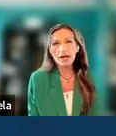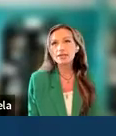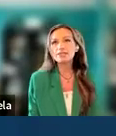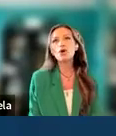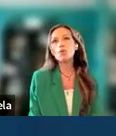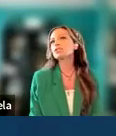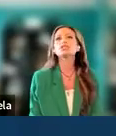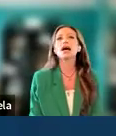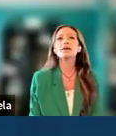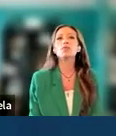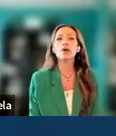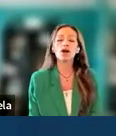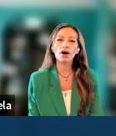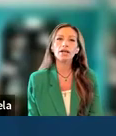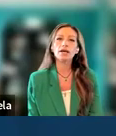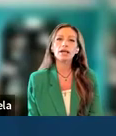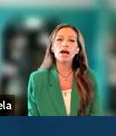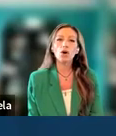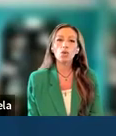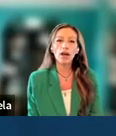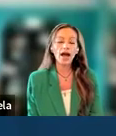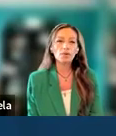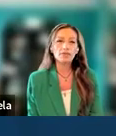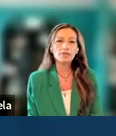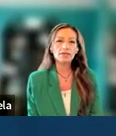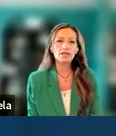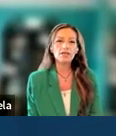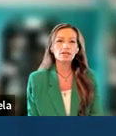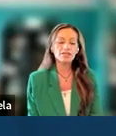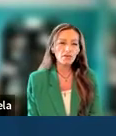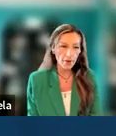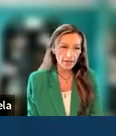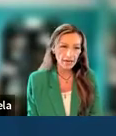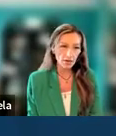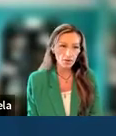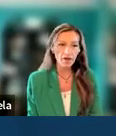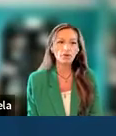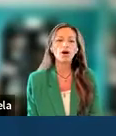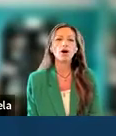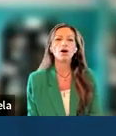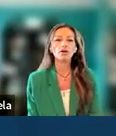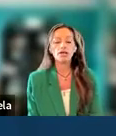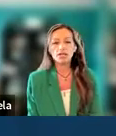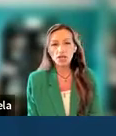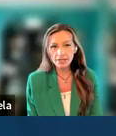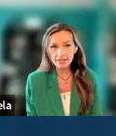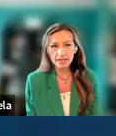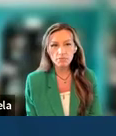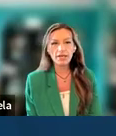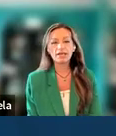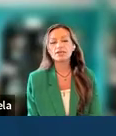And so much time went on when I was self-medicating with alcohol,